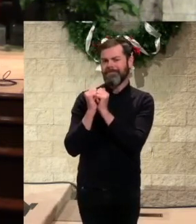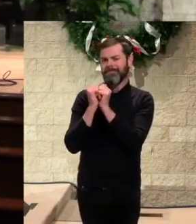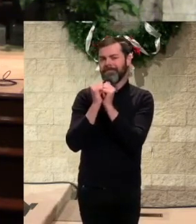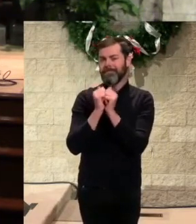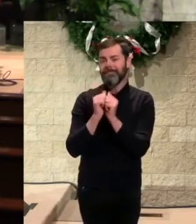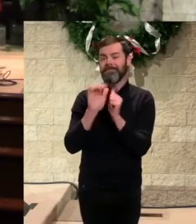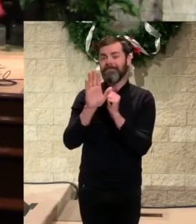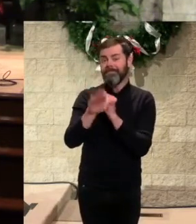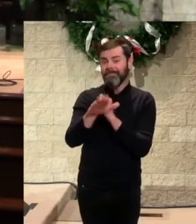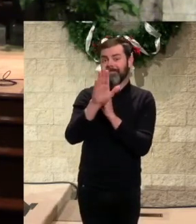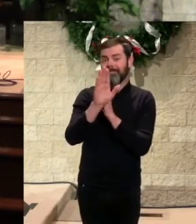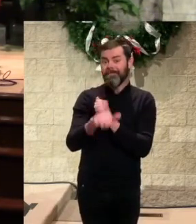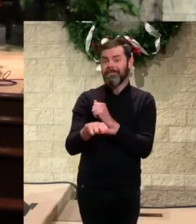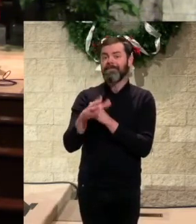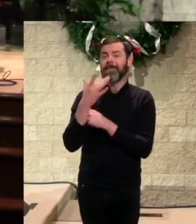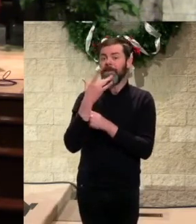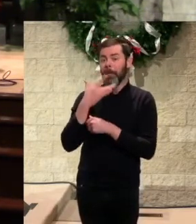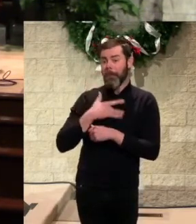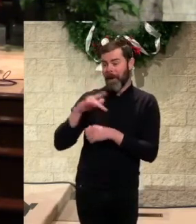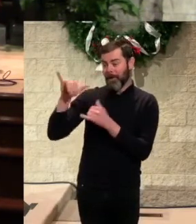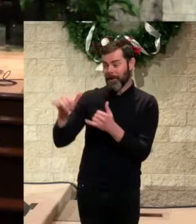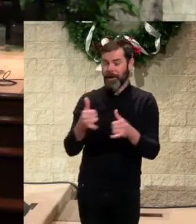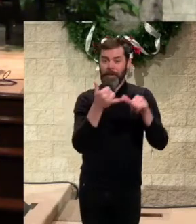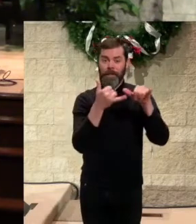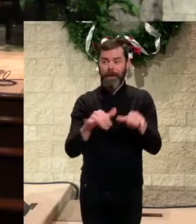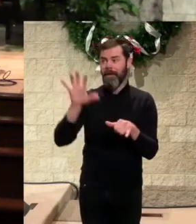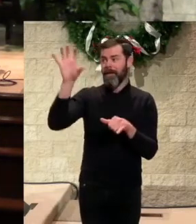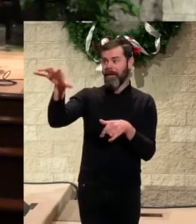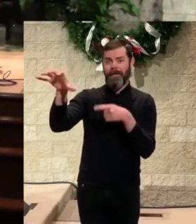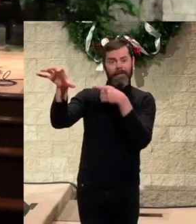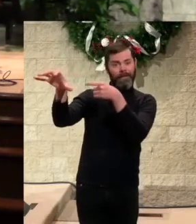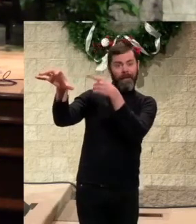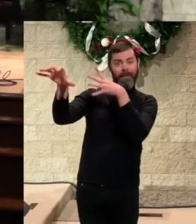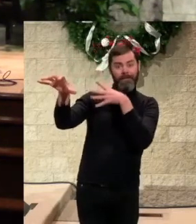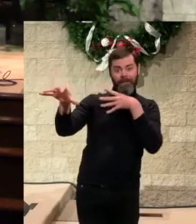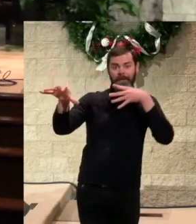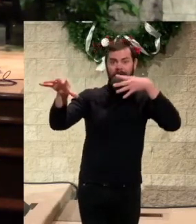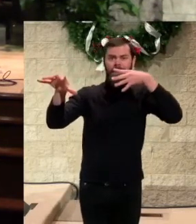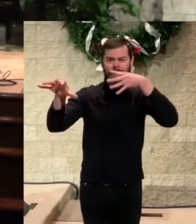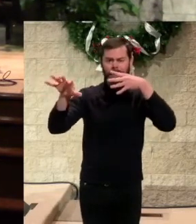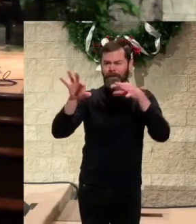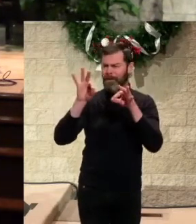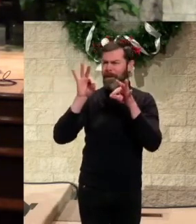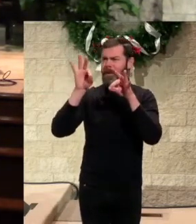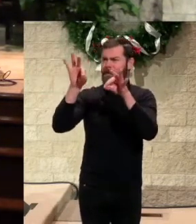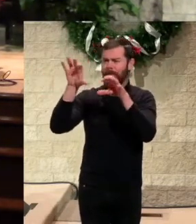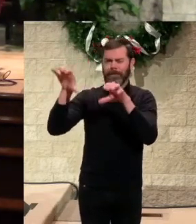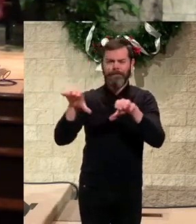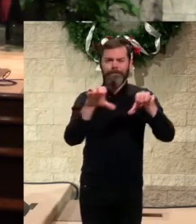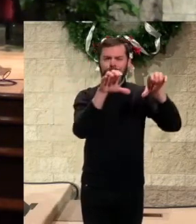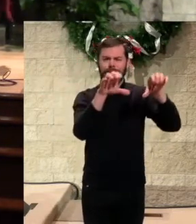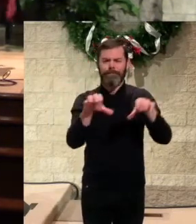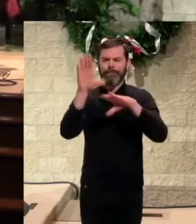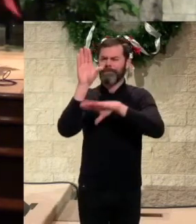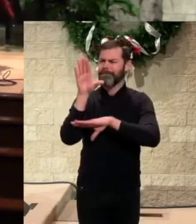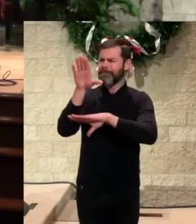There's a birthday party at the home of Farmer Gray. It'll be the perfect ending of a perfect day.